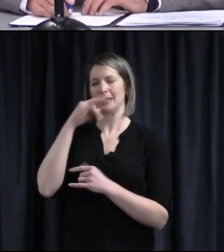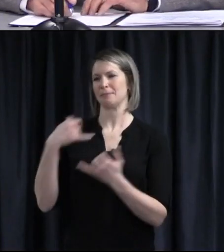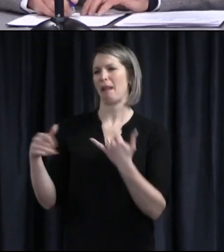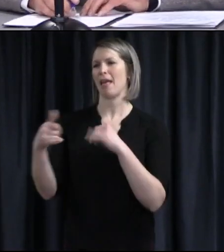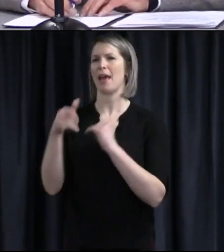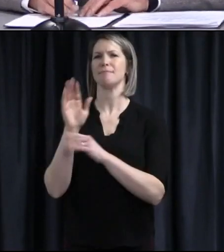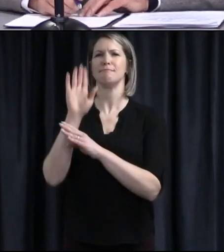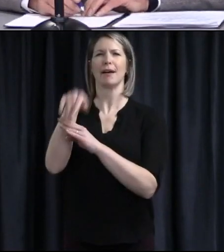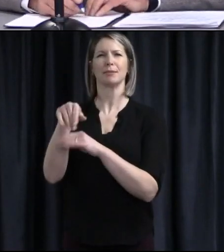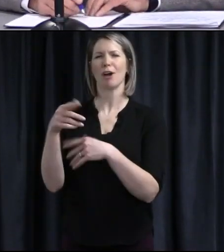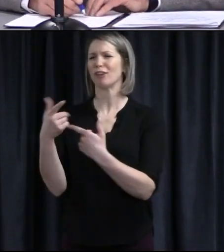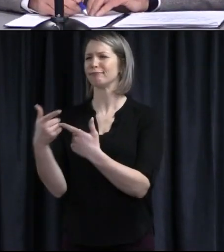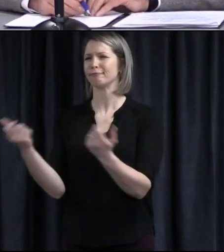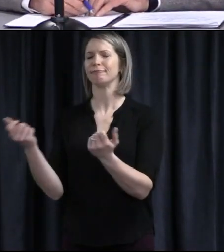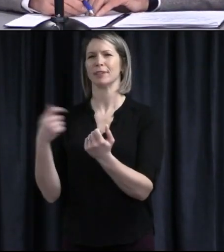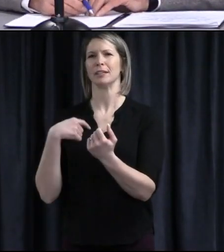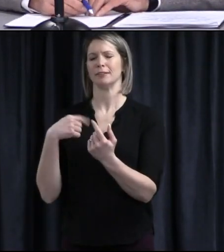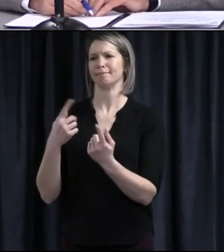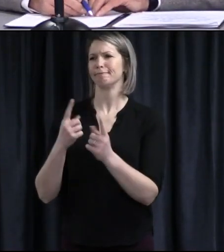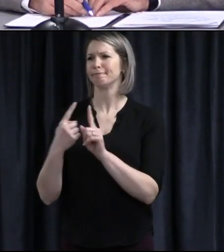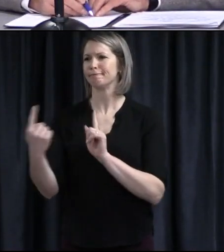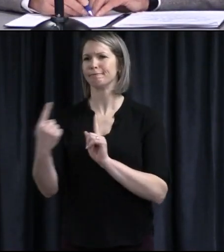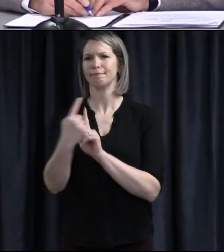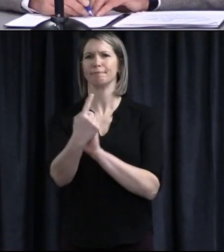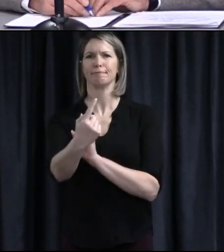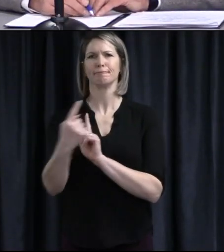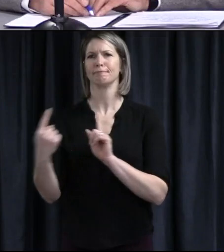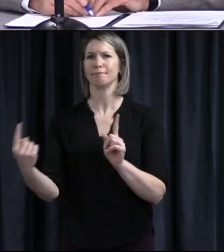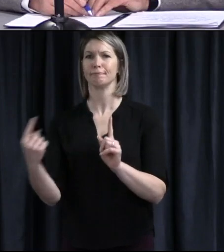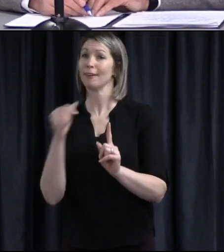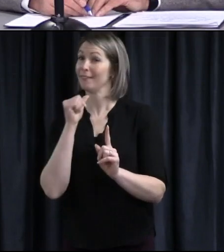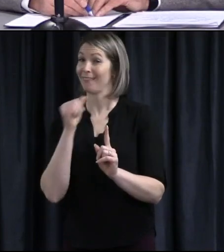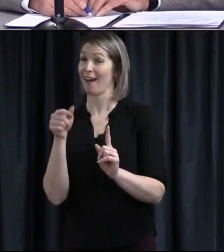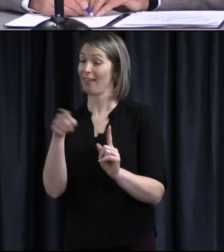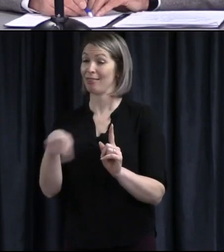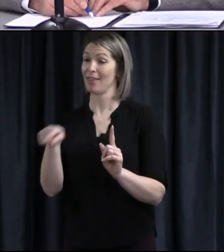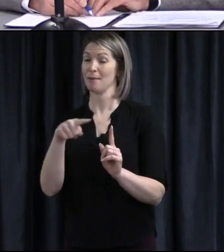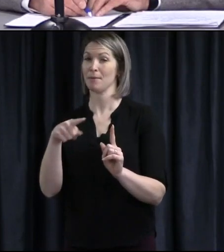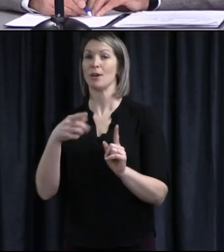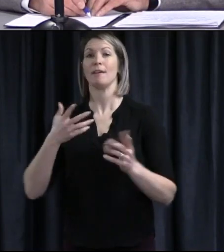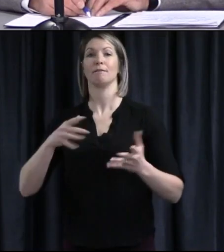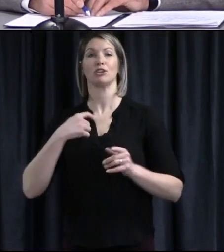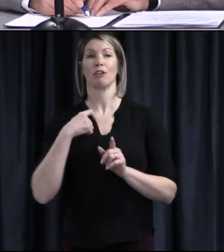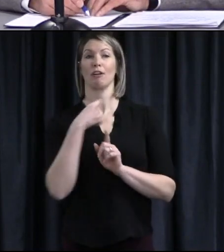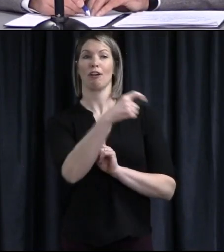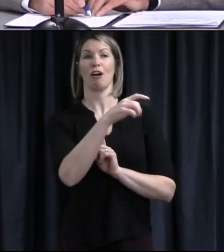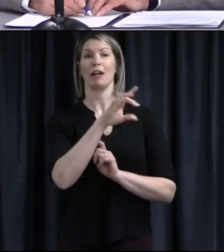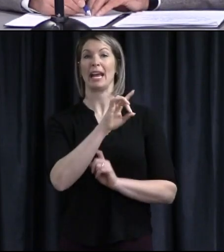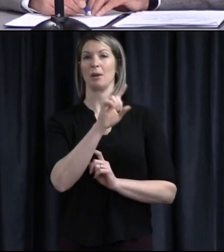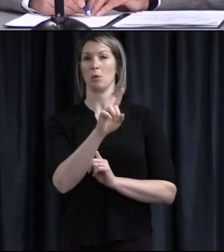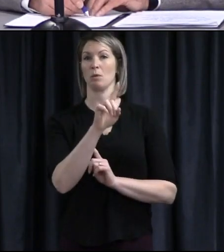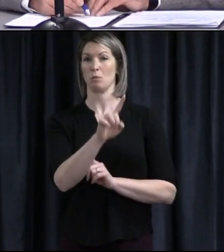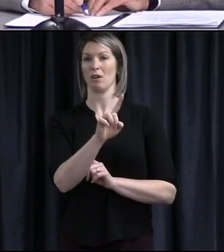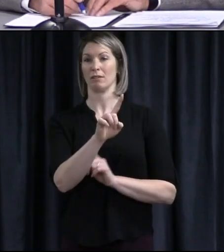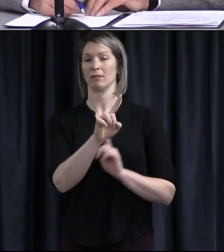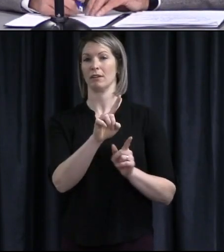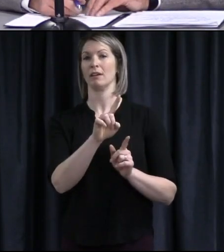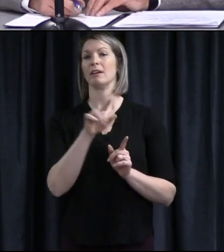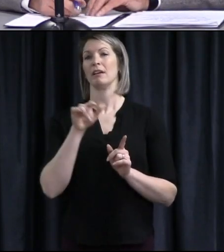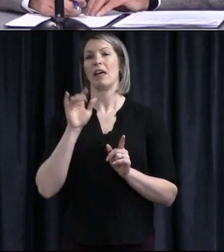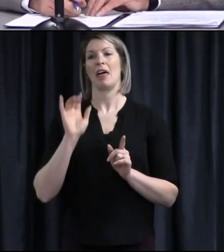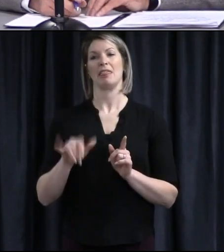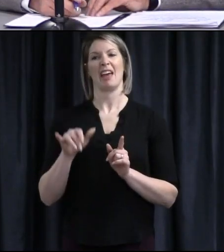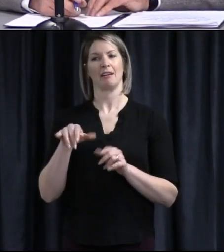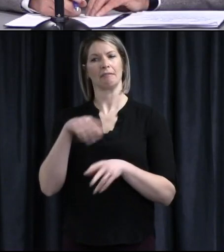Fairly close contact. So we called 811, and they suggested perhaps not even that type of